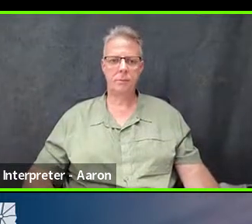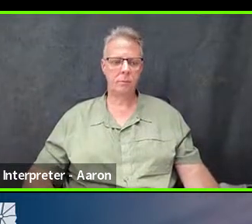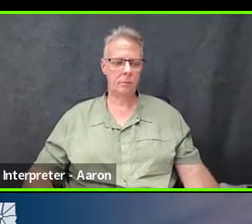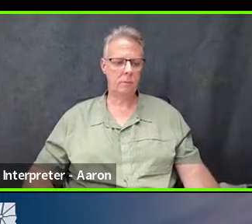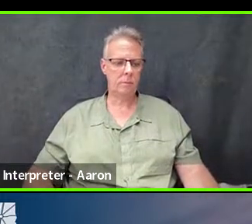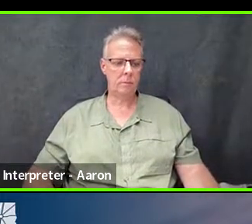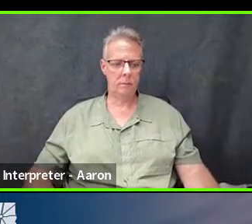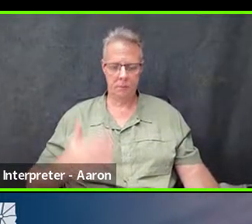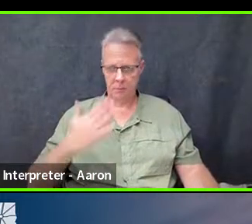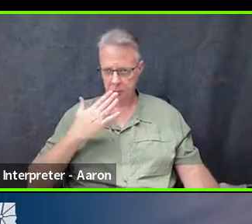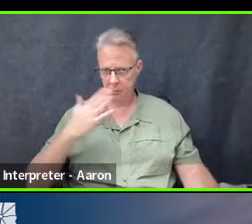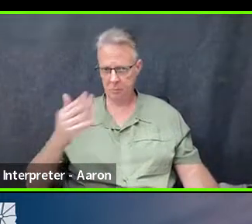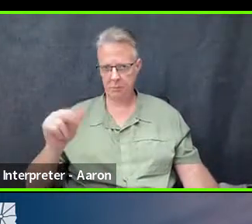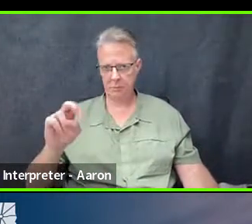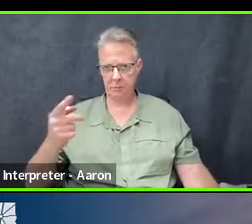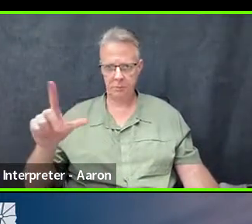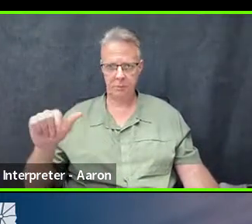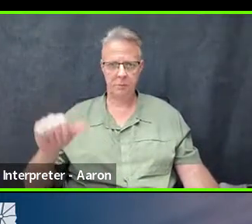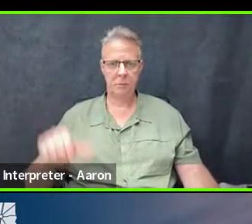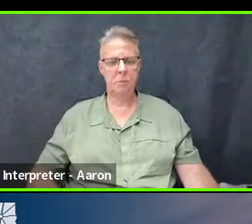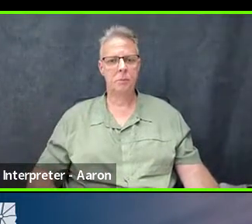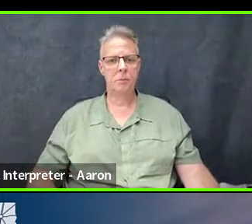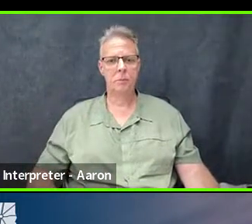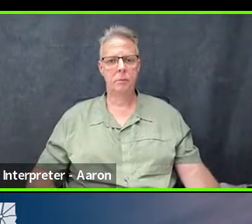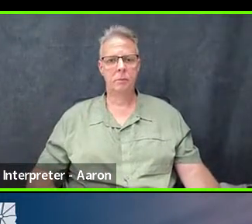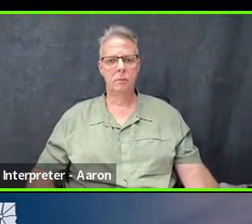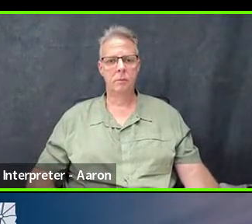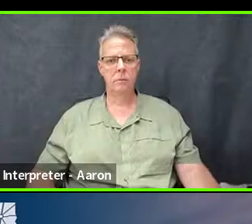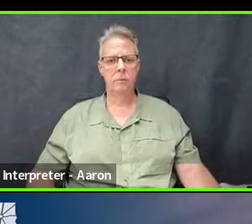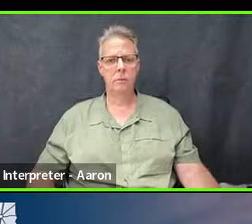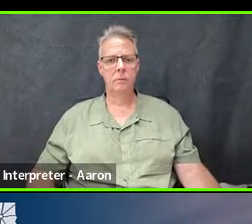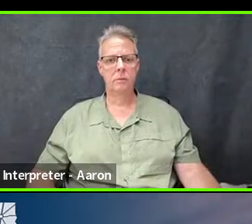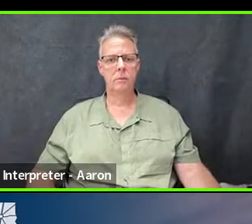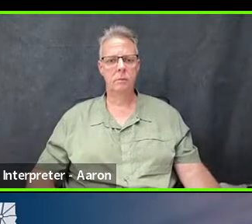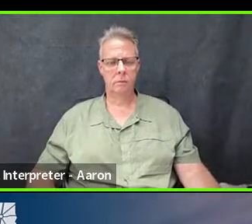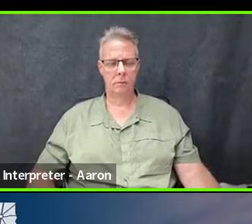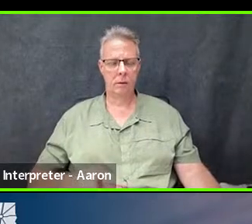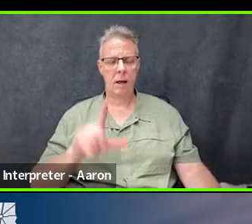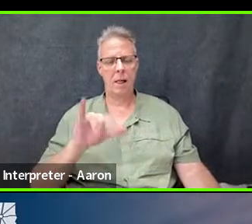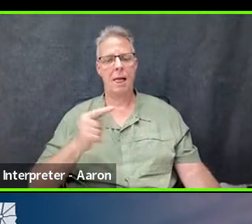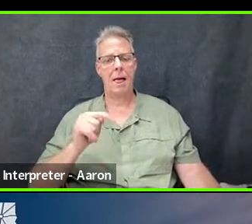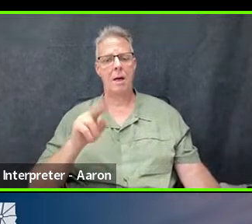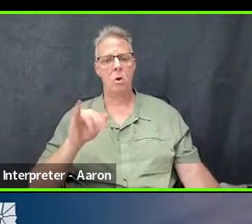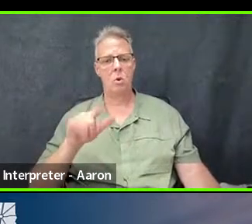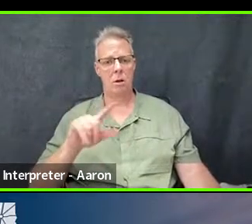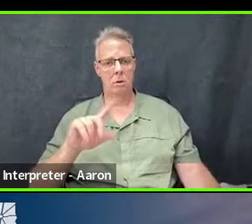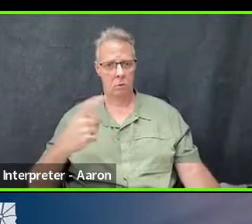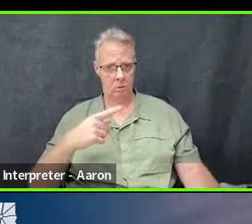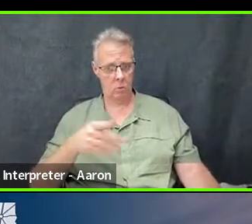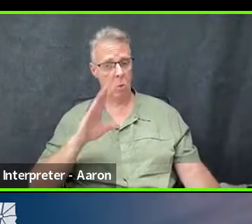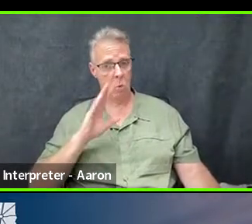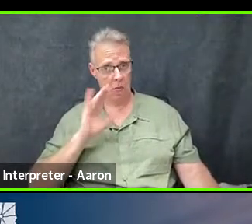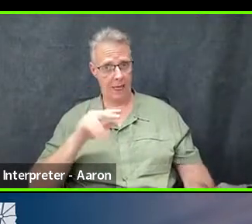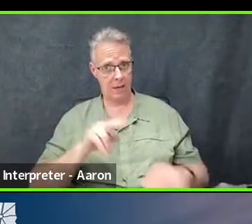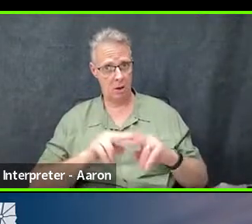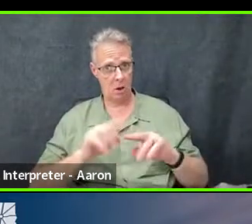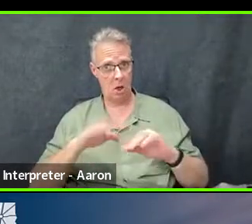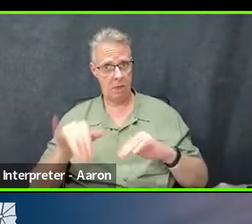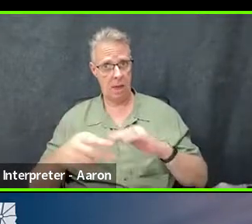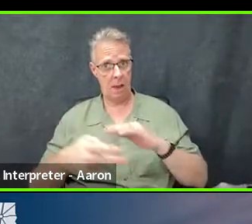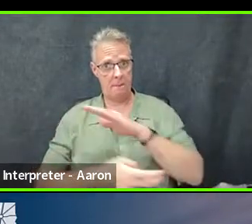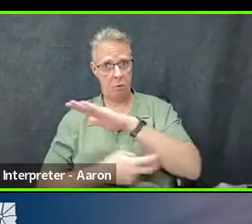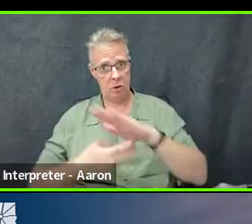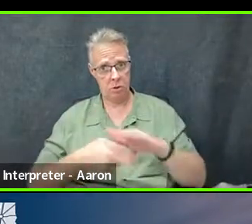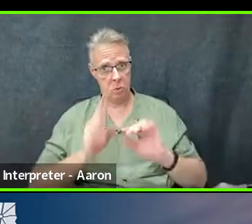Thank you, Angela. A question about light rail. So will light rail on the main bridge